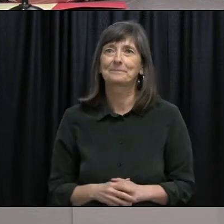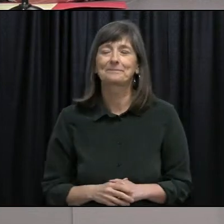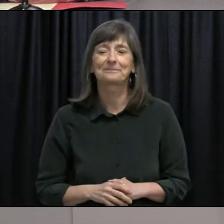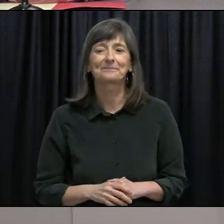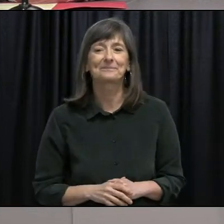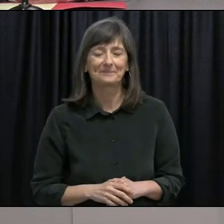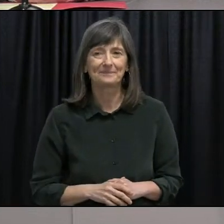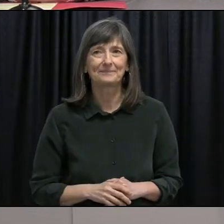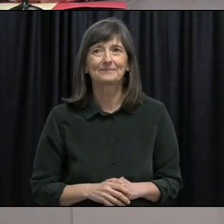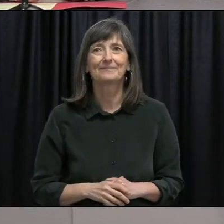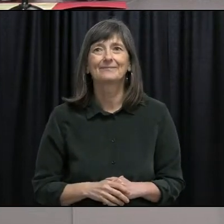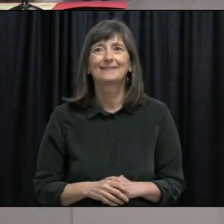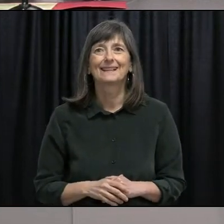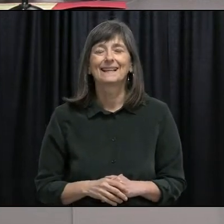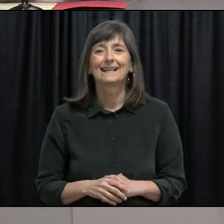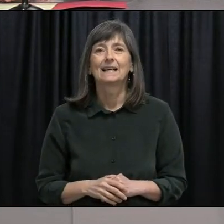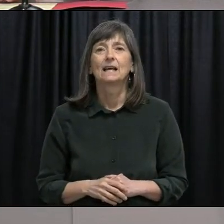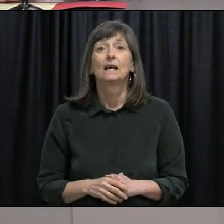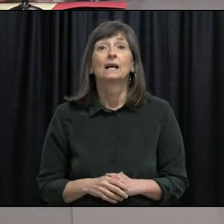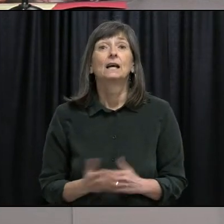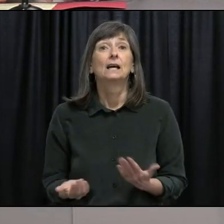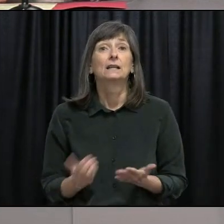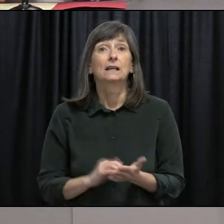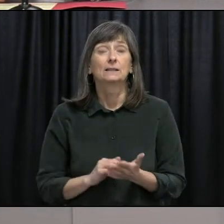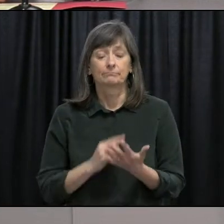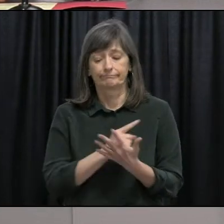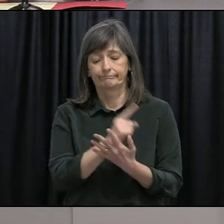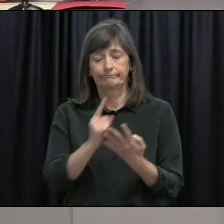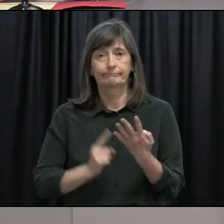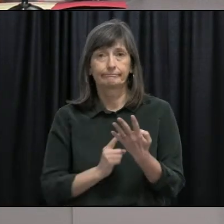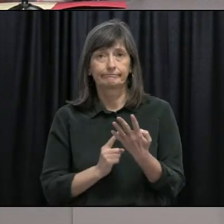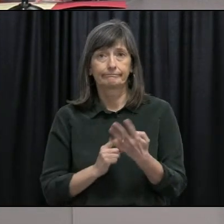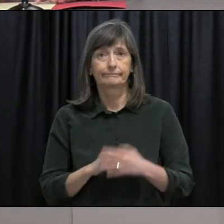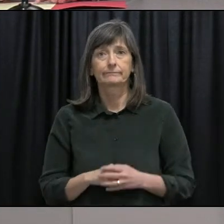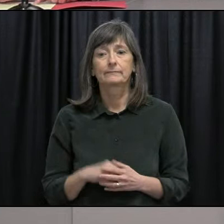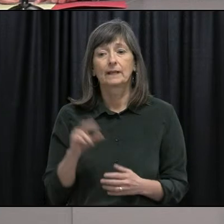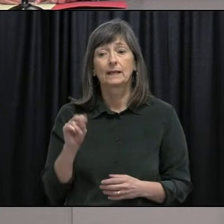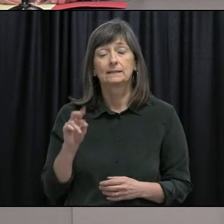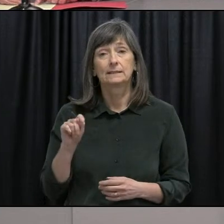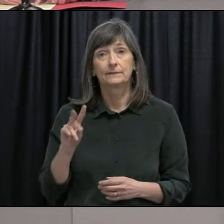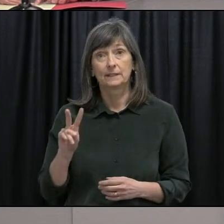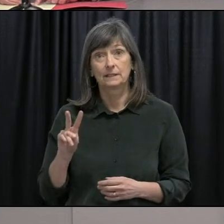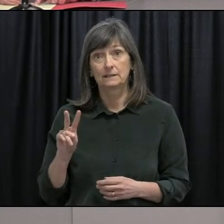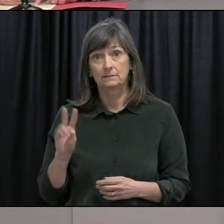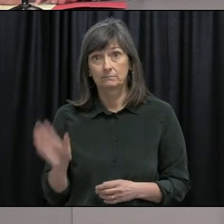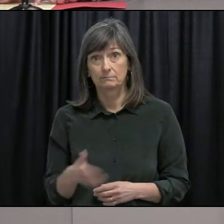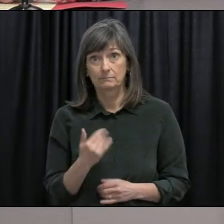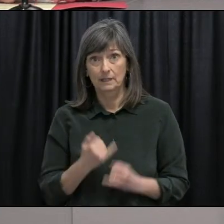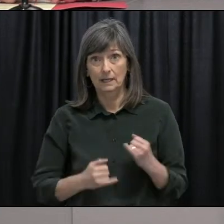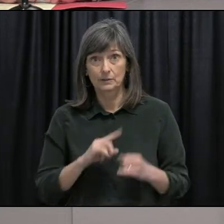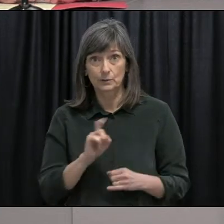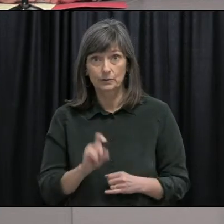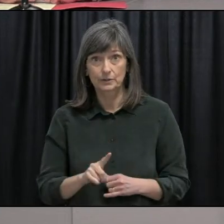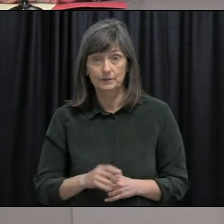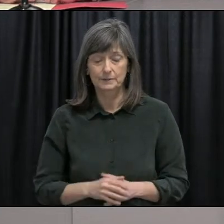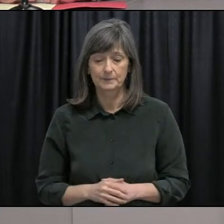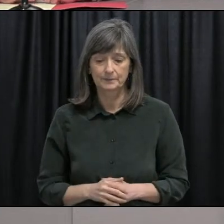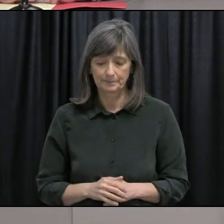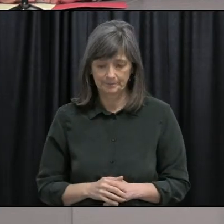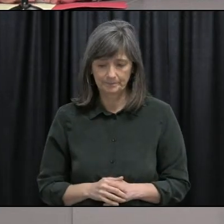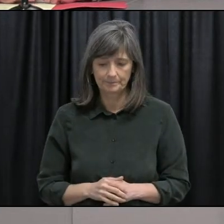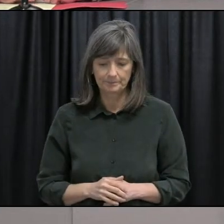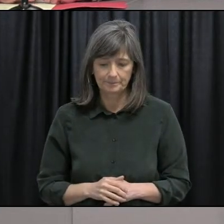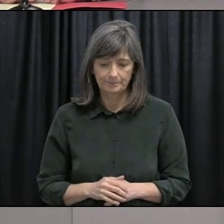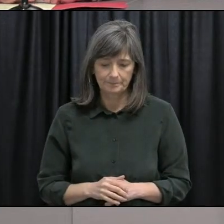I will now go back through each reporter to see if you have one final question. Kellyanne Roberts with NTV. Do you have a final question?